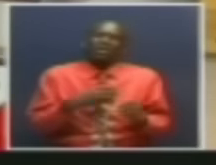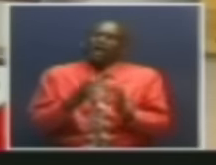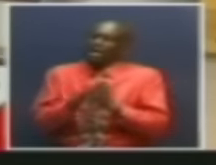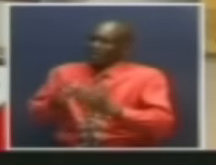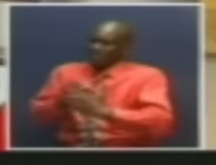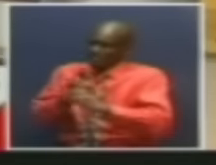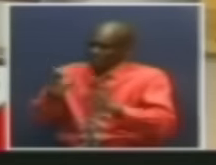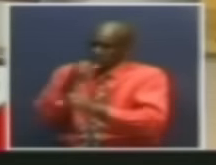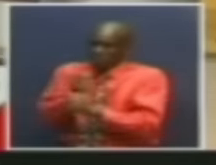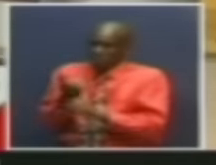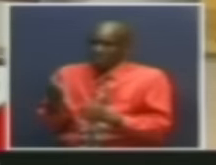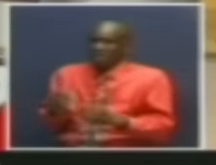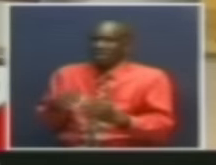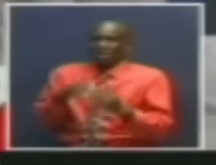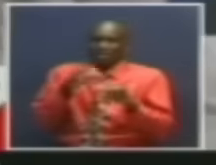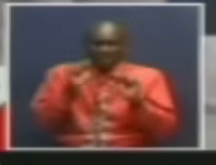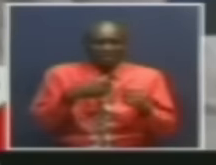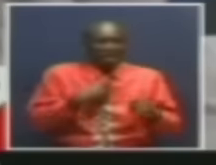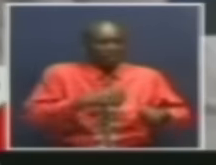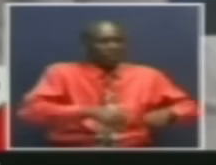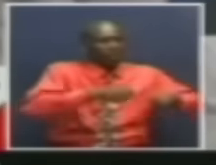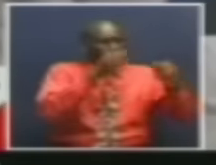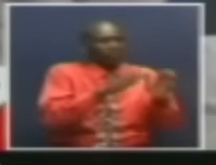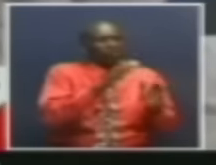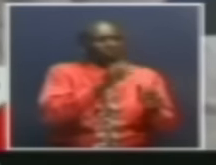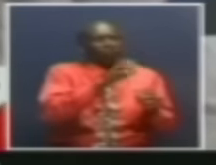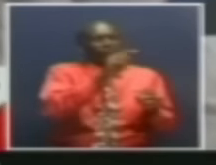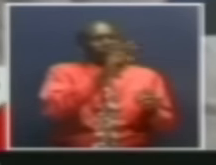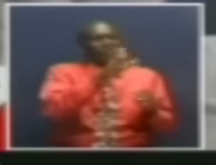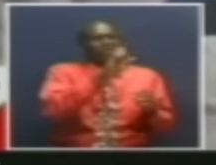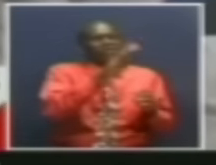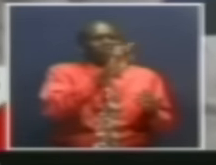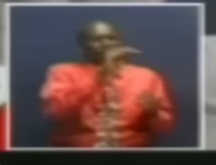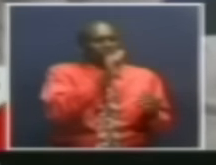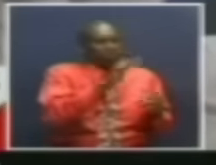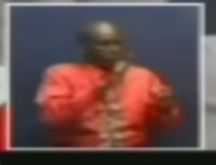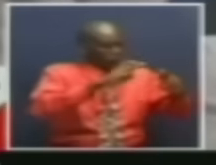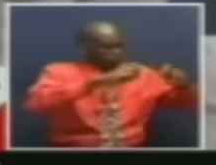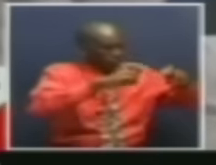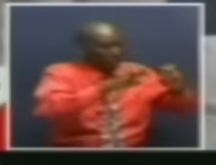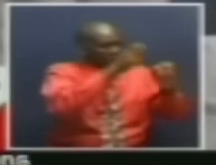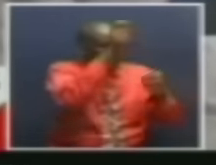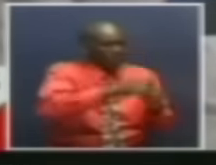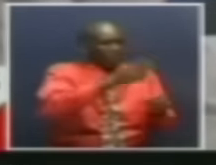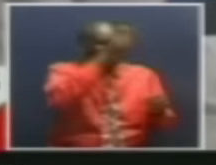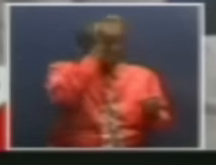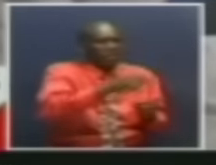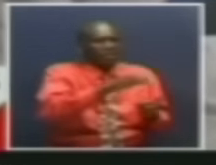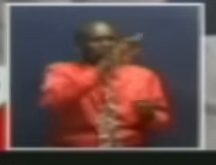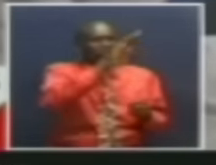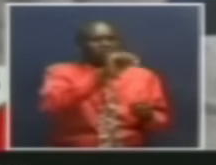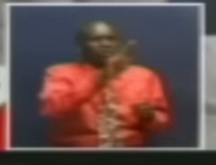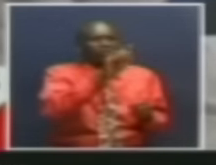He has just shown us, he's been chairing the tribunal inquiring into another judge, Justice Mutava. And he